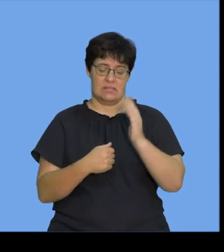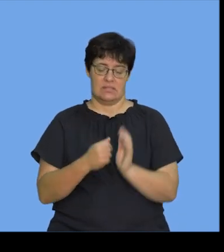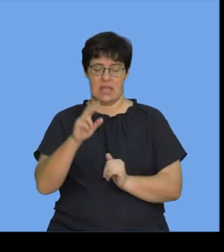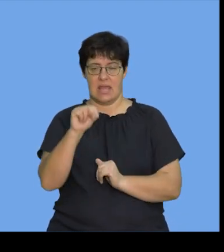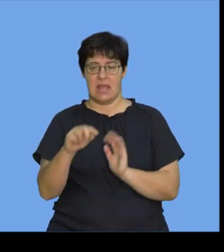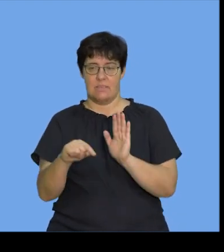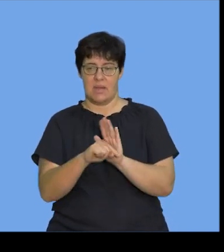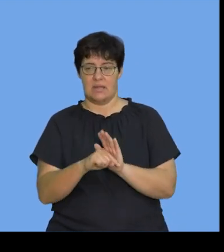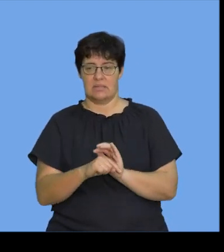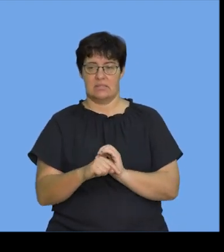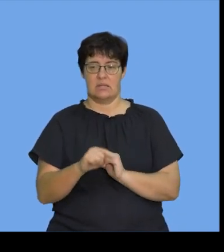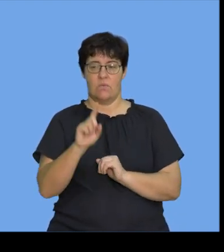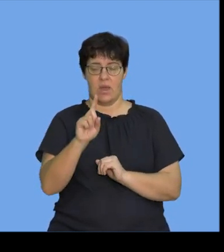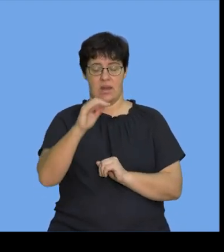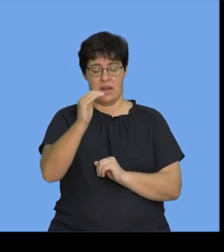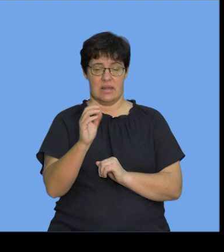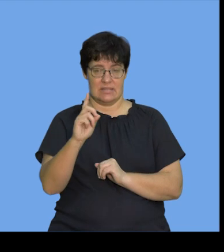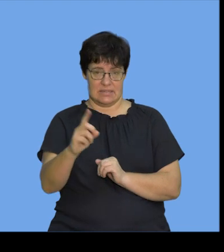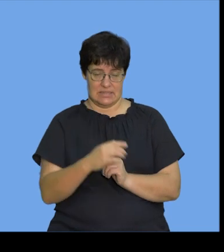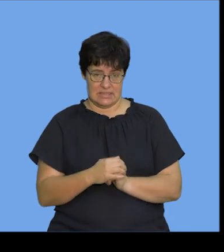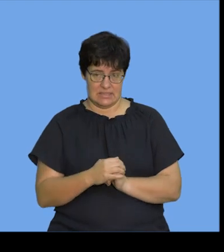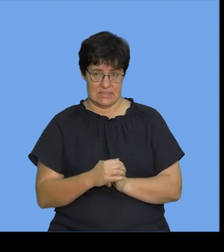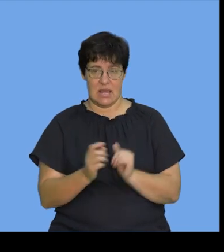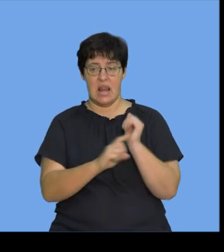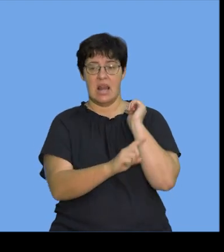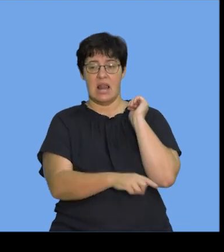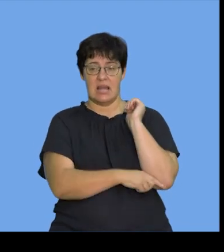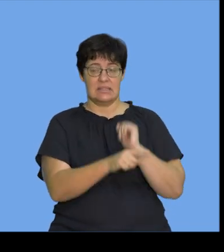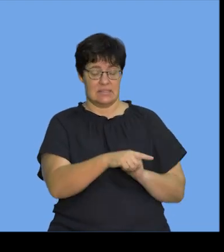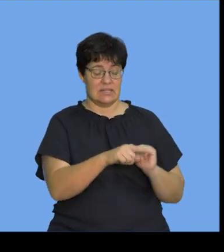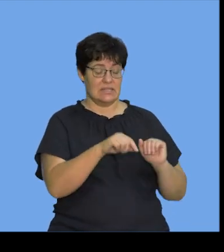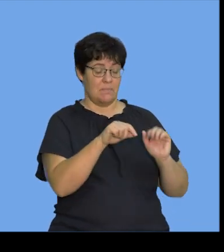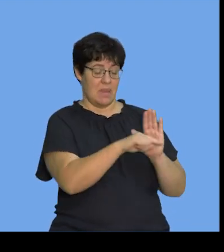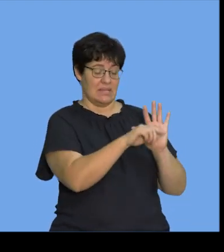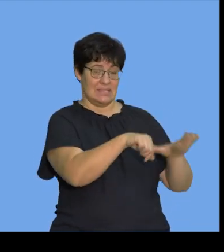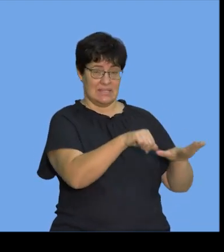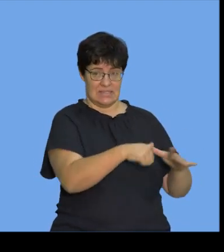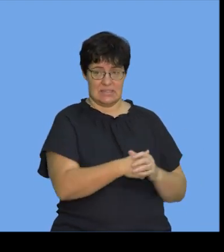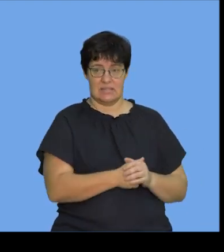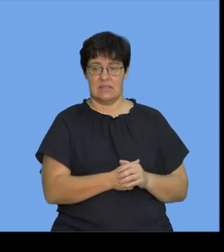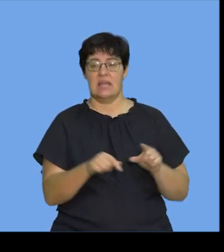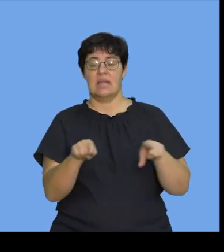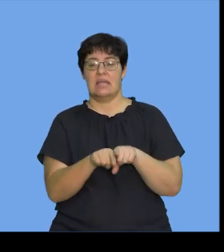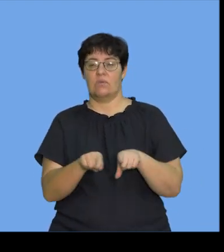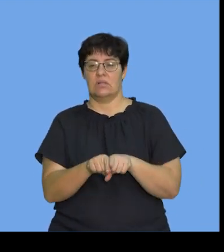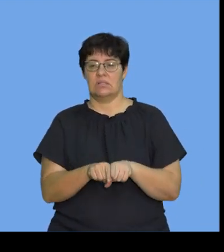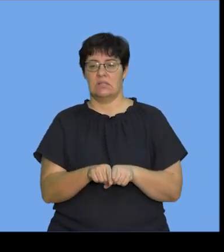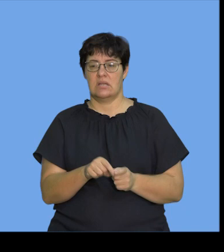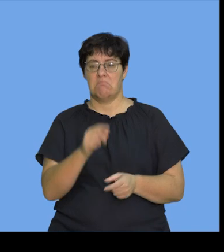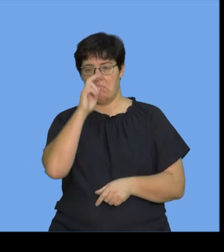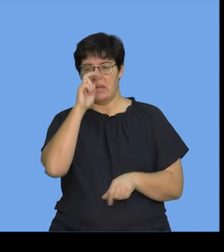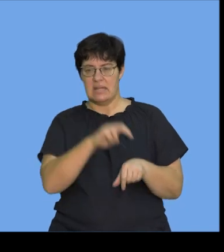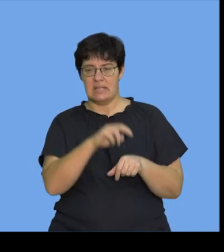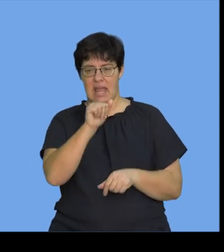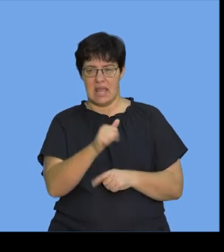minus 1d. The last term is minus 16 equal to, I need what the a value is,